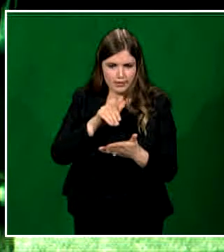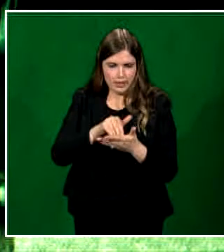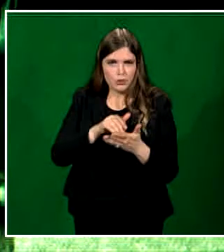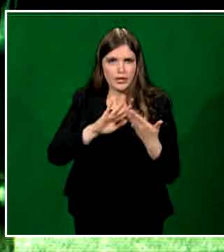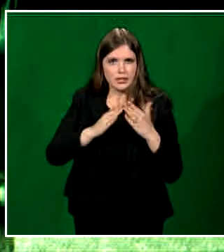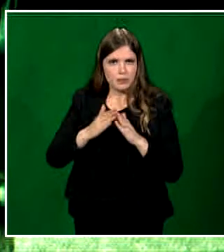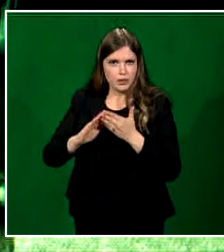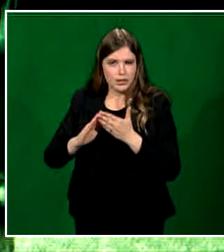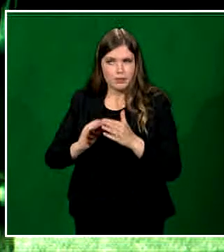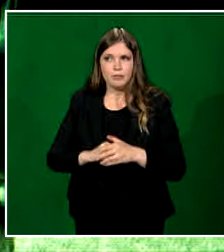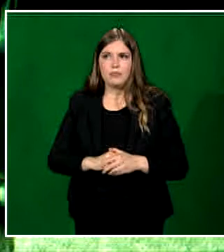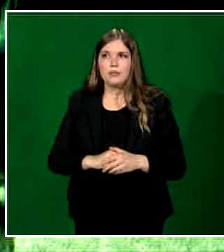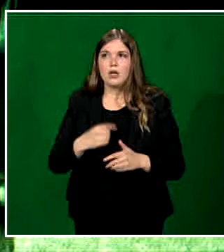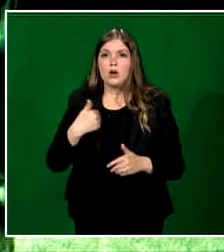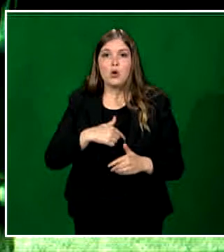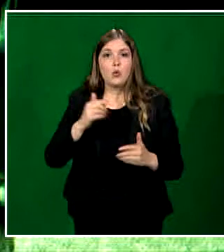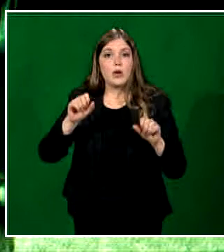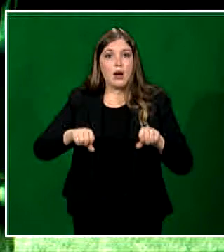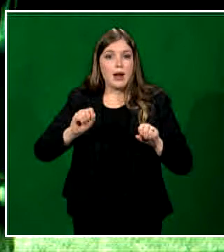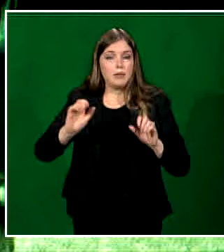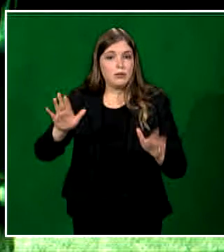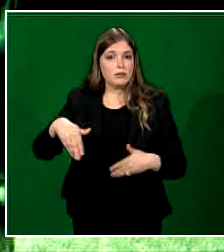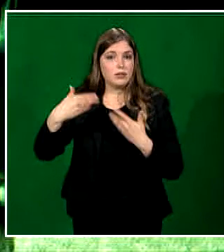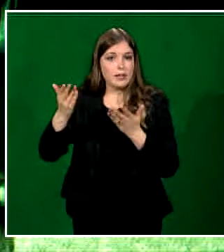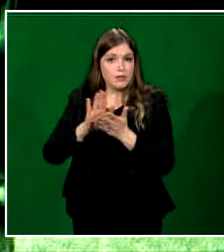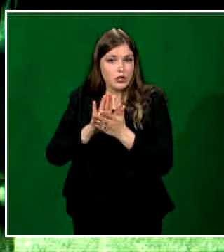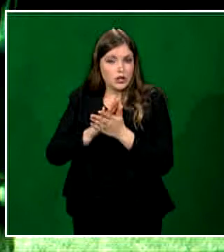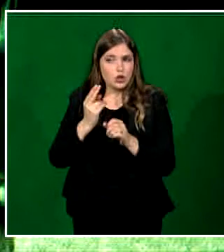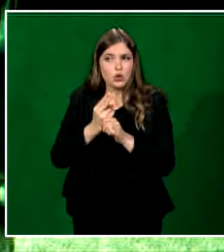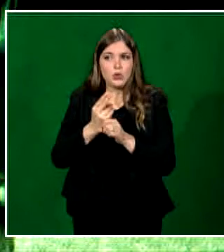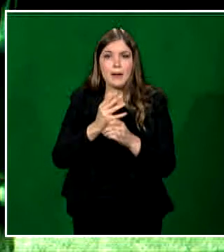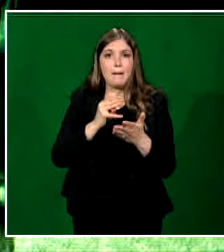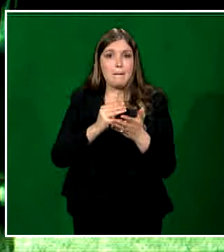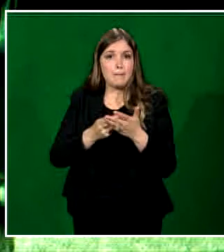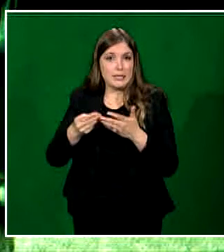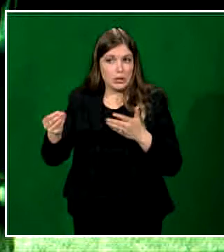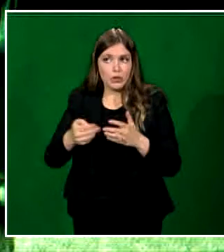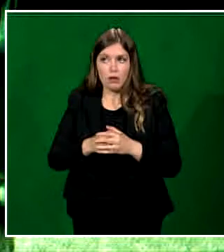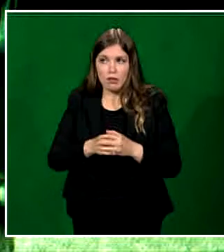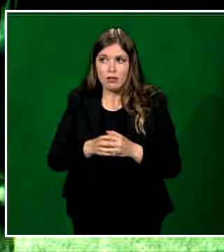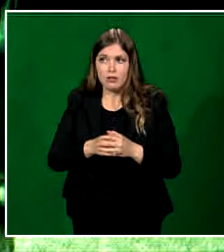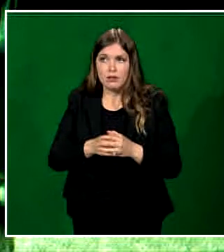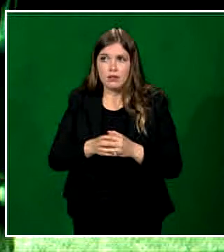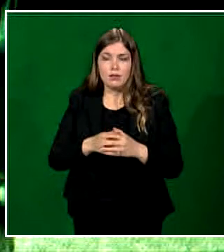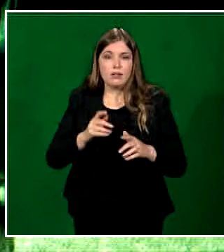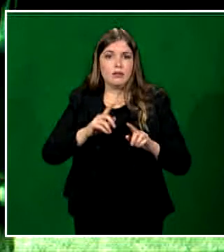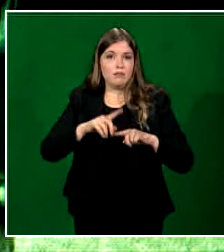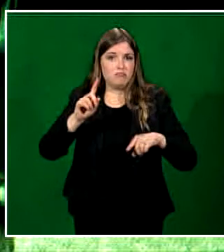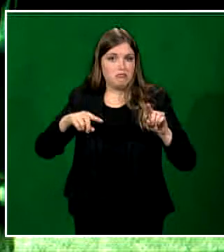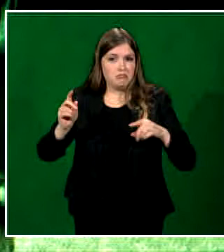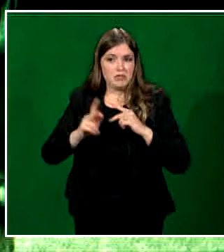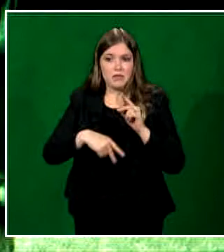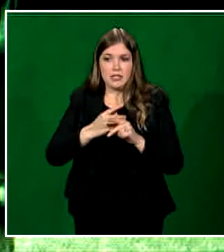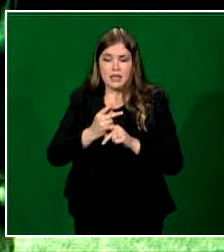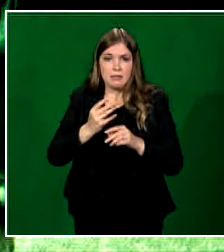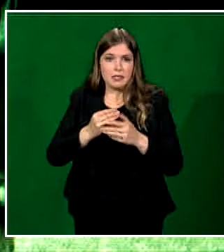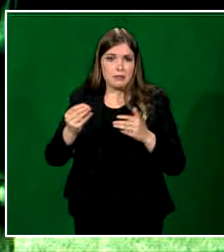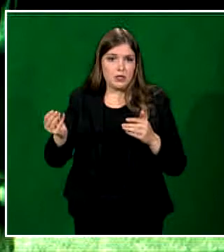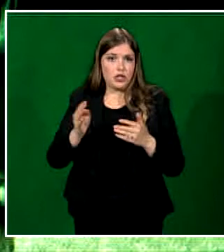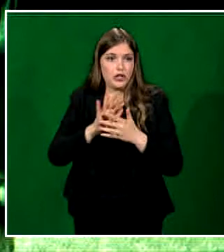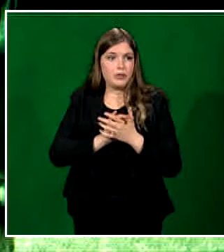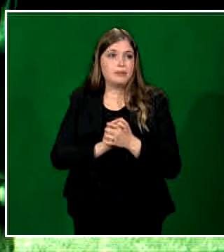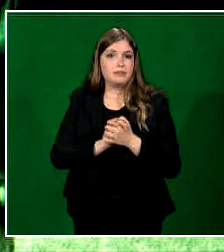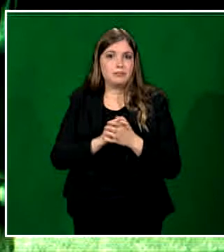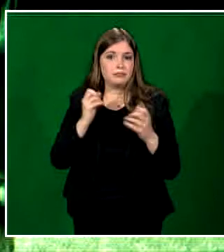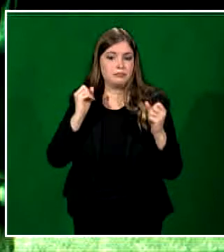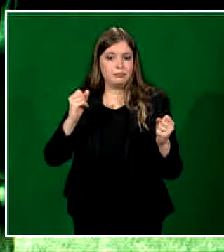able to develop sheets using our material, using locally available equipment and rudimentary methods, where we did not have an even heating process, hence the dark